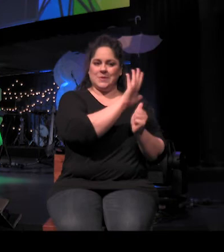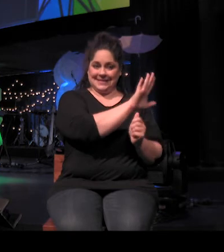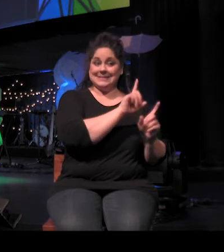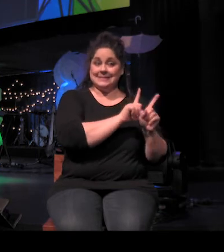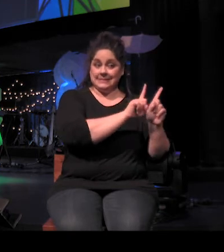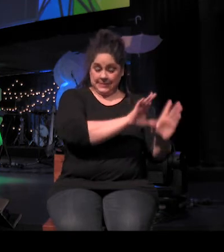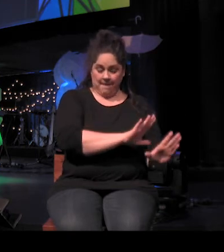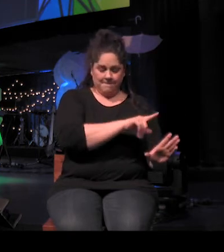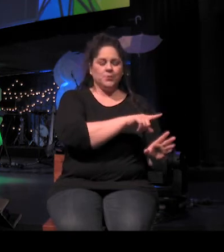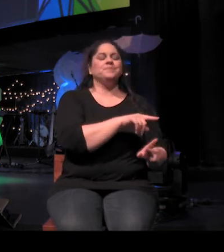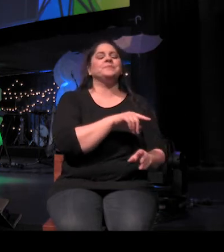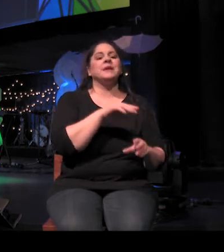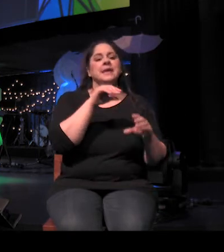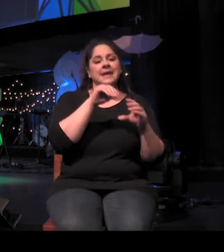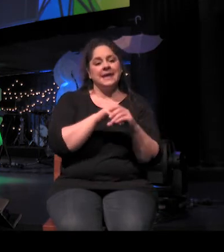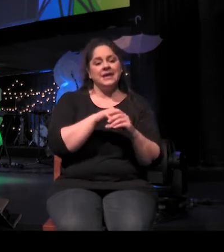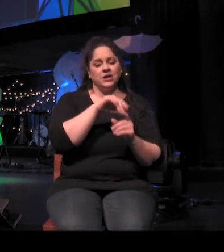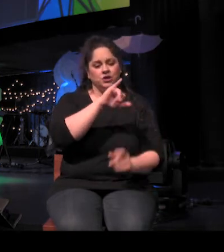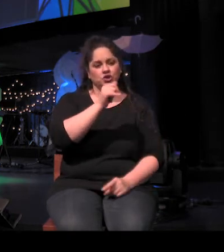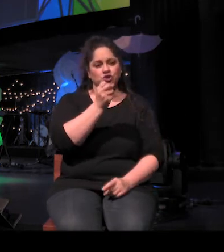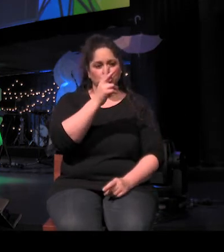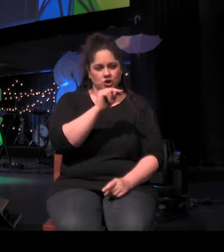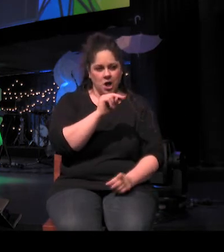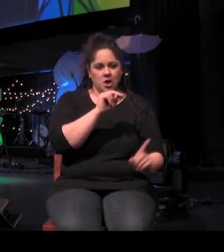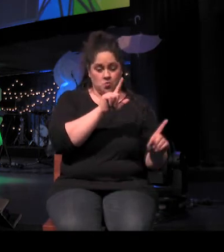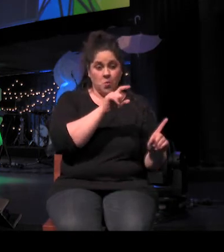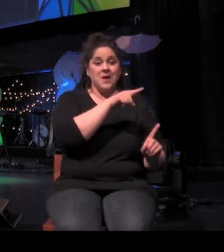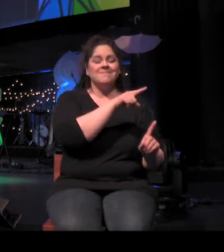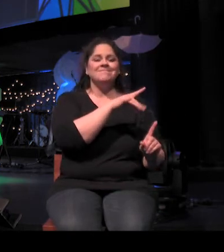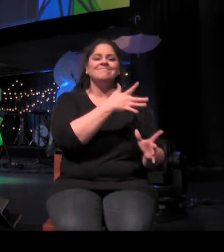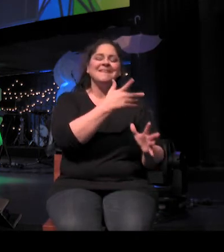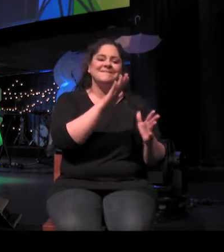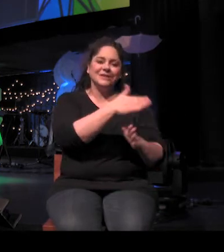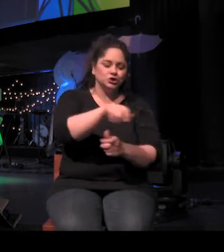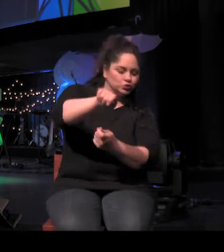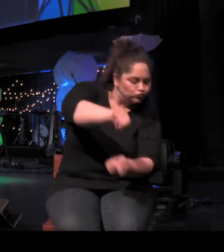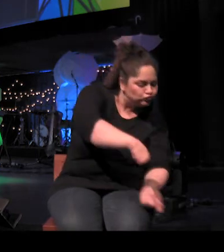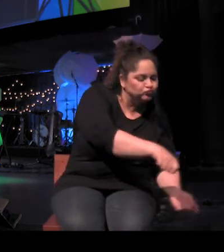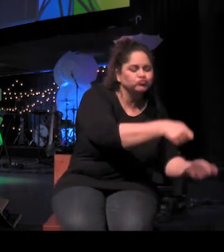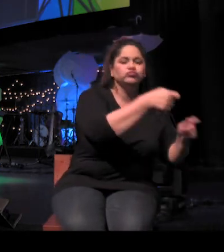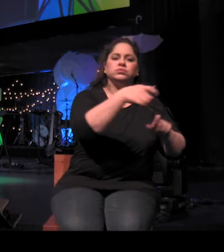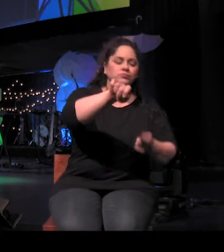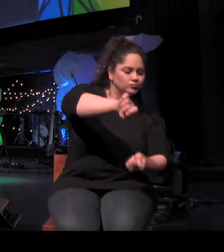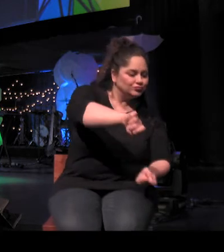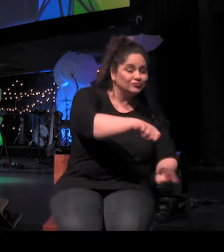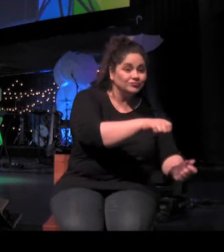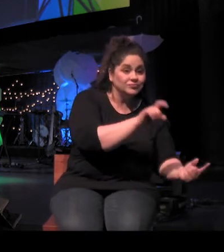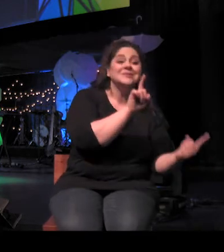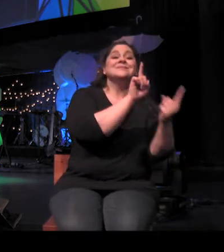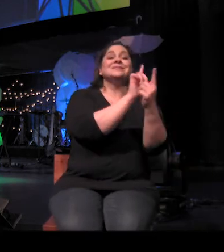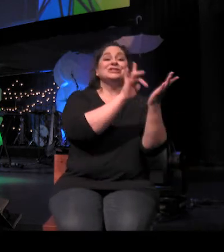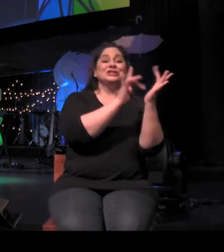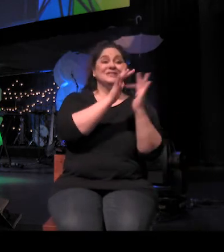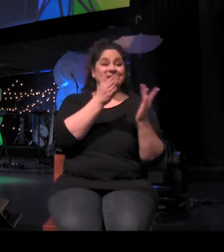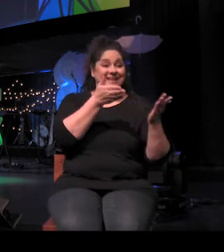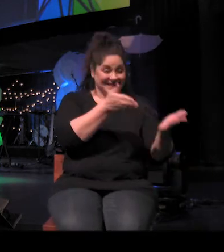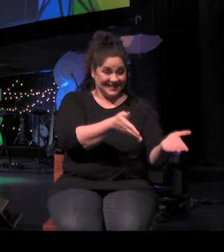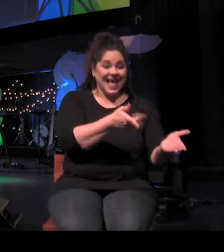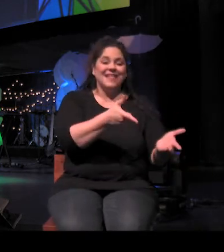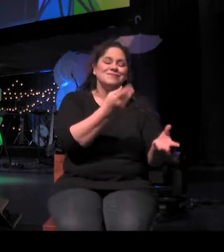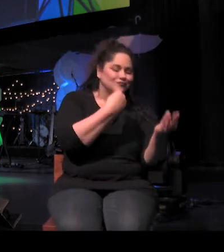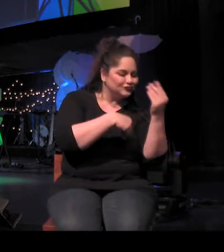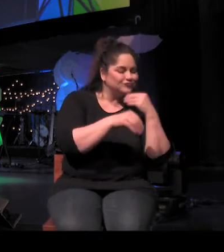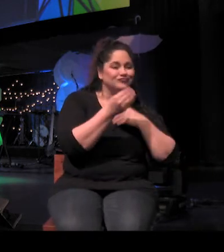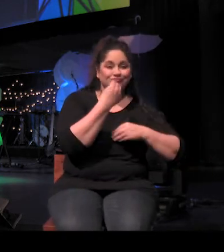John 21. The disciples were out fishing. They catch a whole bunch of fish. They meet Jesus on the shore, and they eat together. And I want you to see